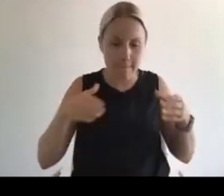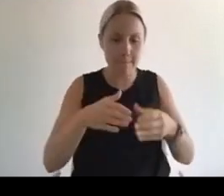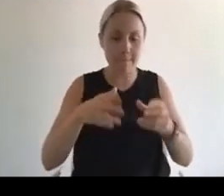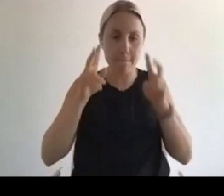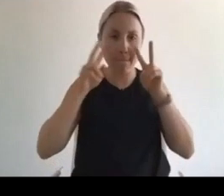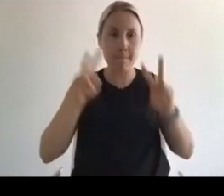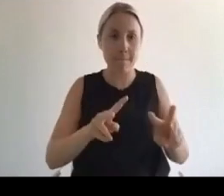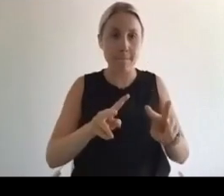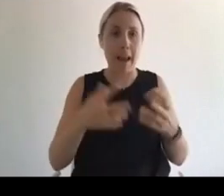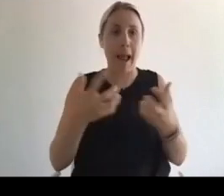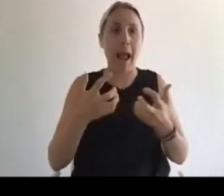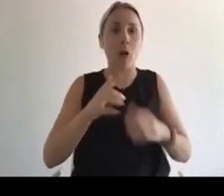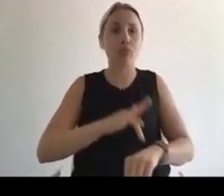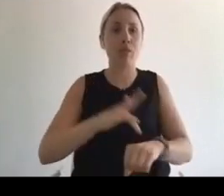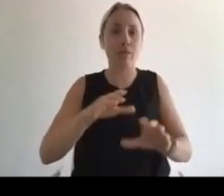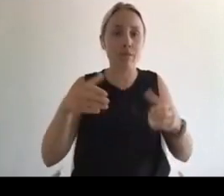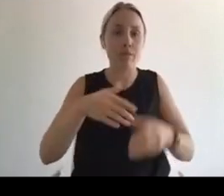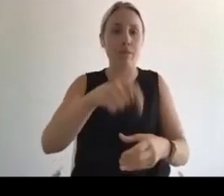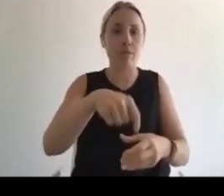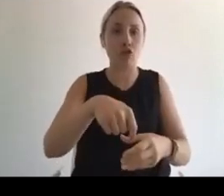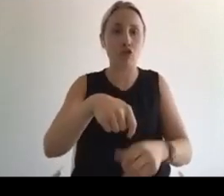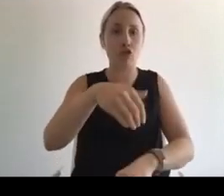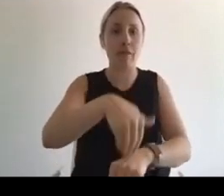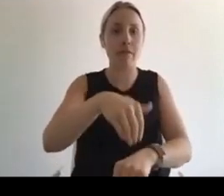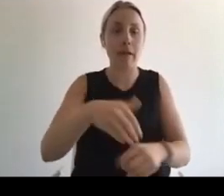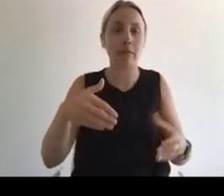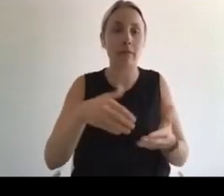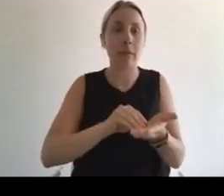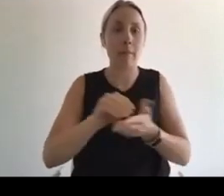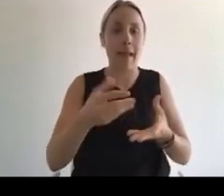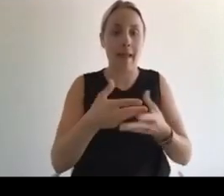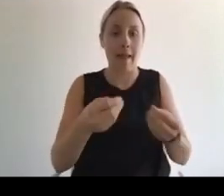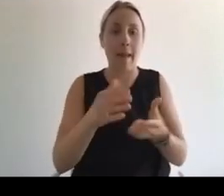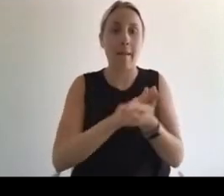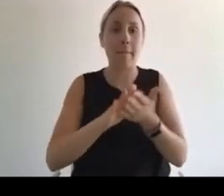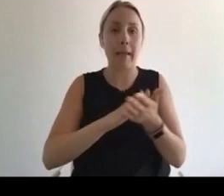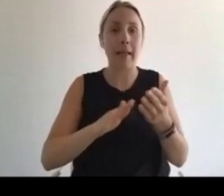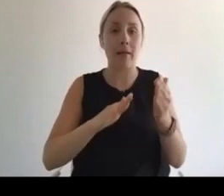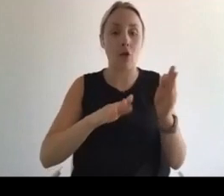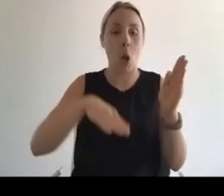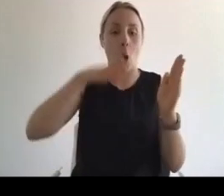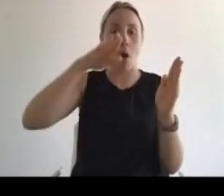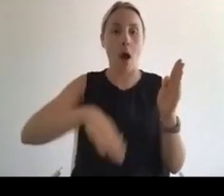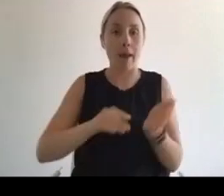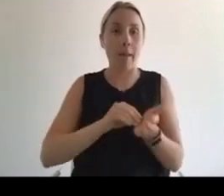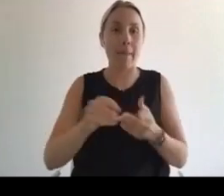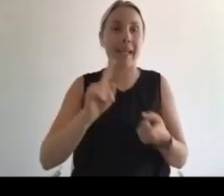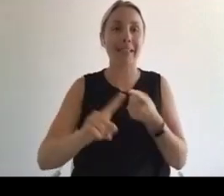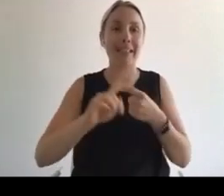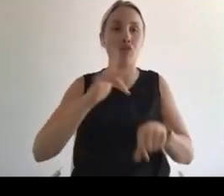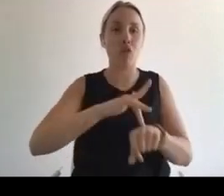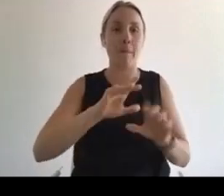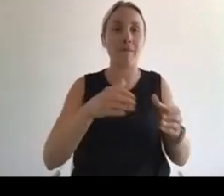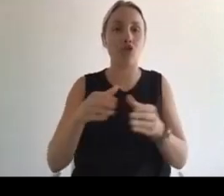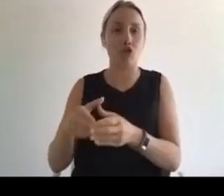pay becoming lower or higher in different professions. And for this, the work that we've been doing